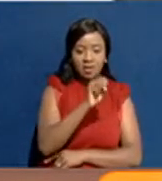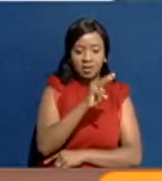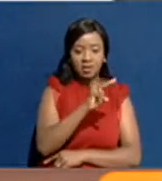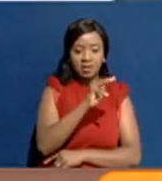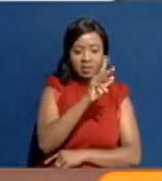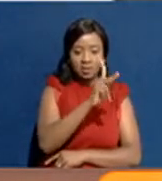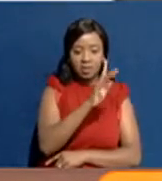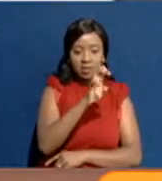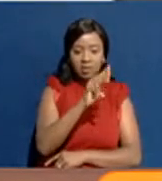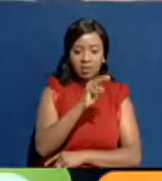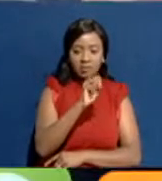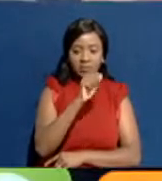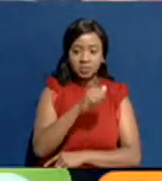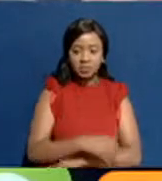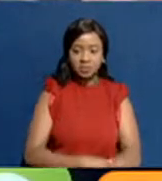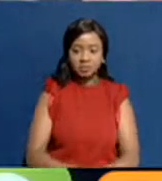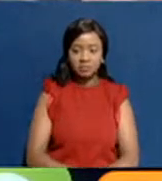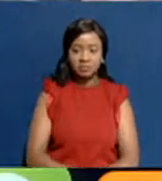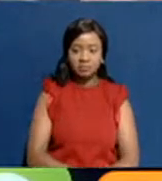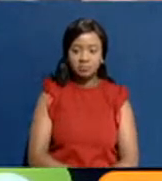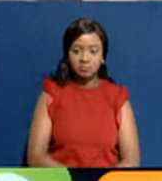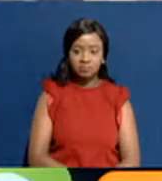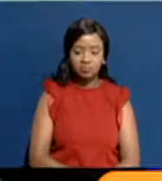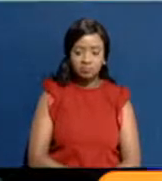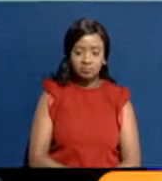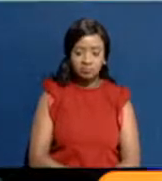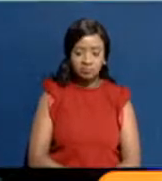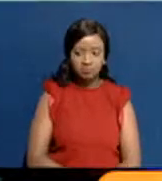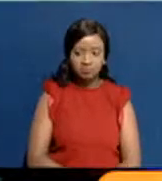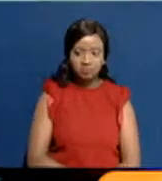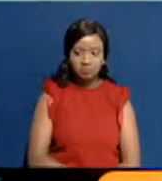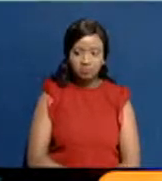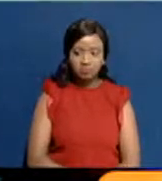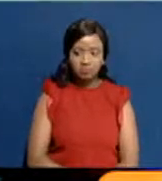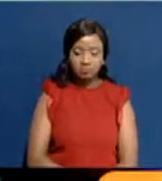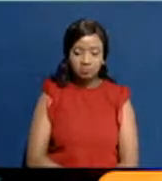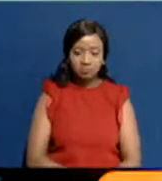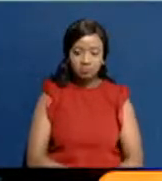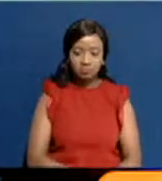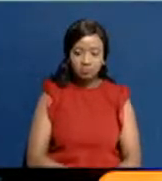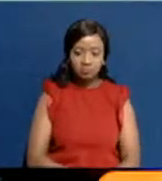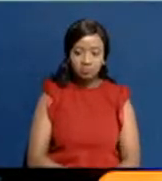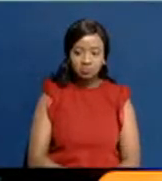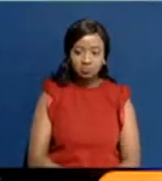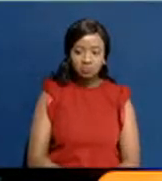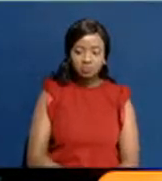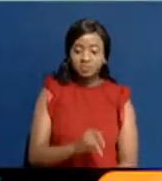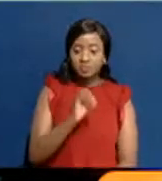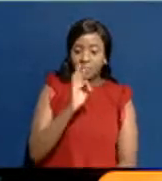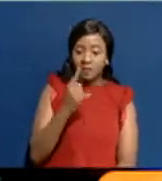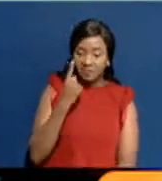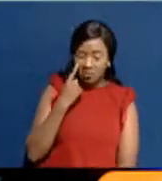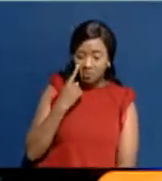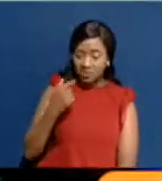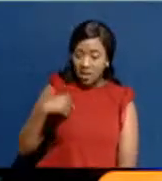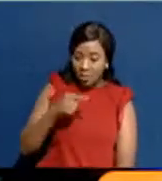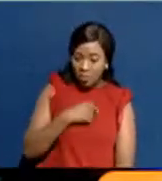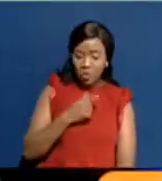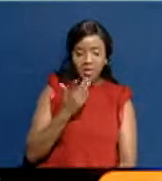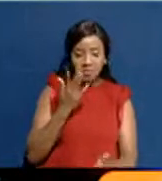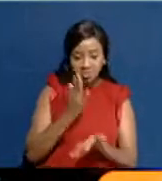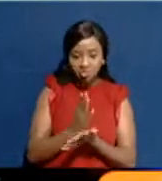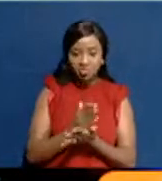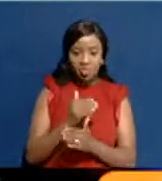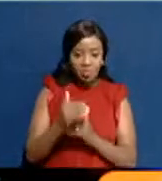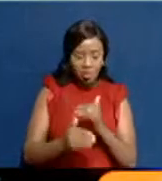process. If you look at the detail of it, they were responsive. We may differ on